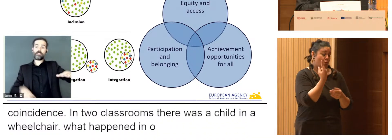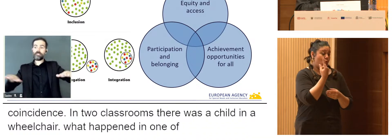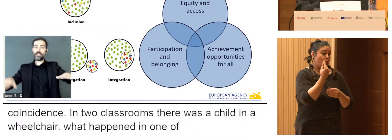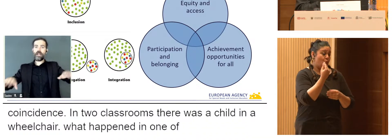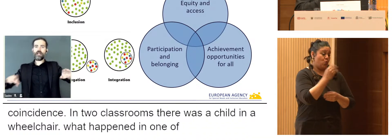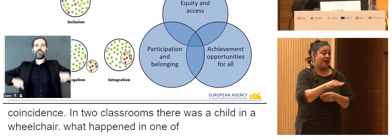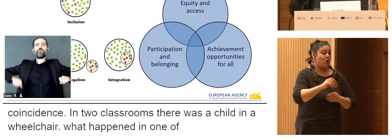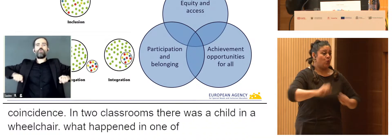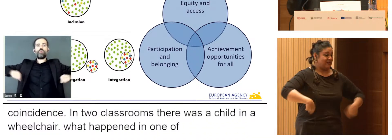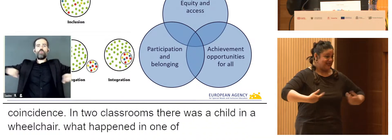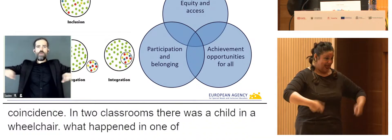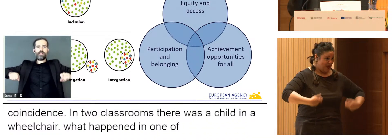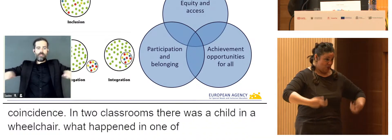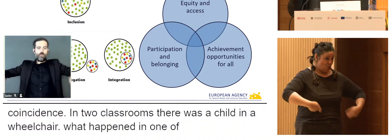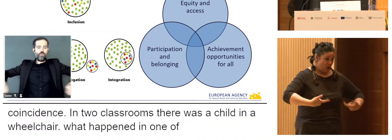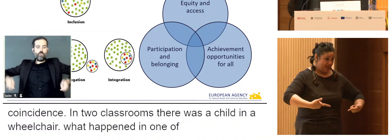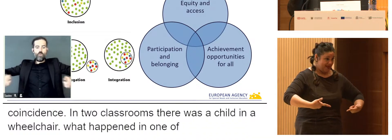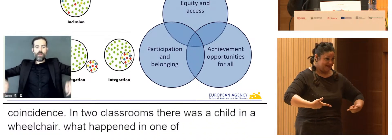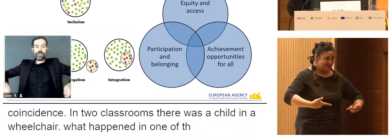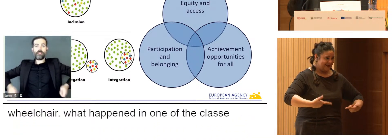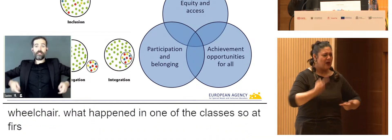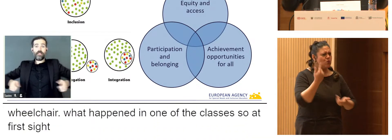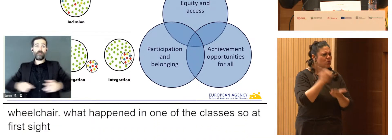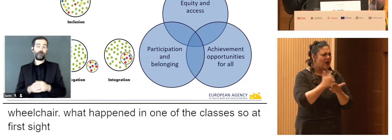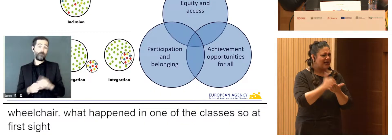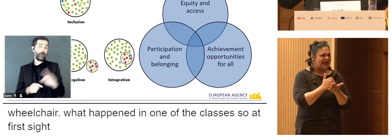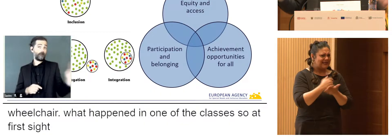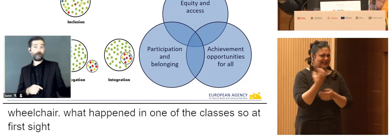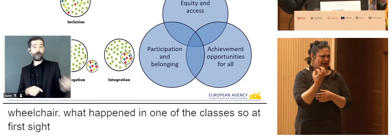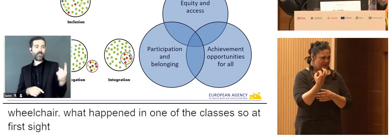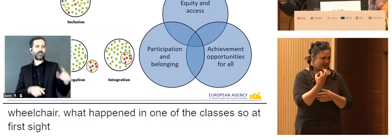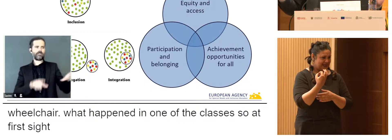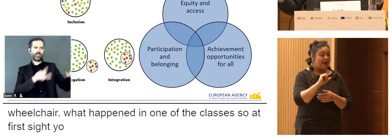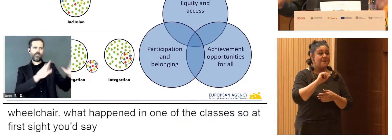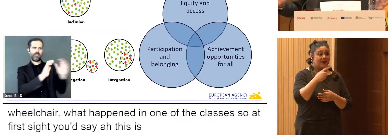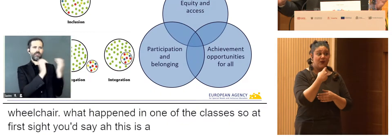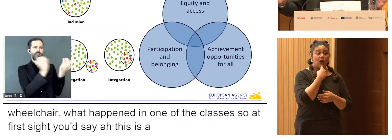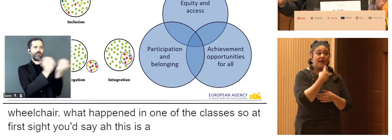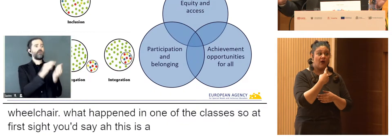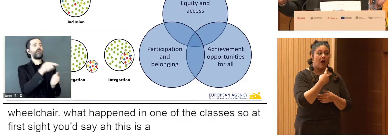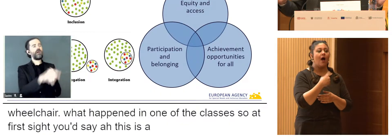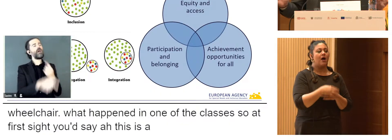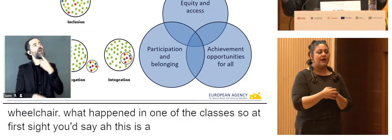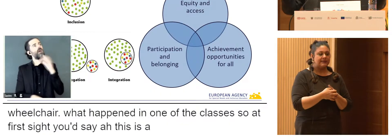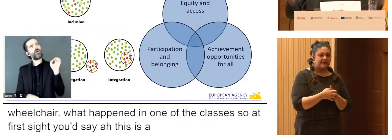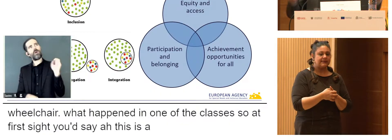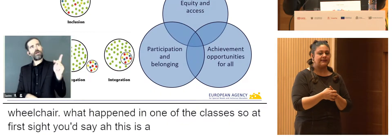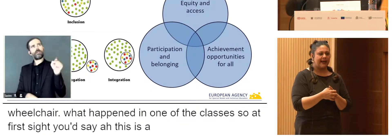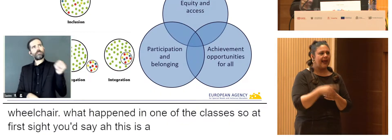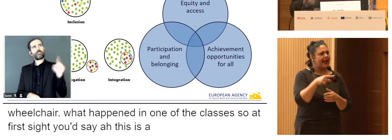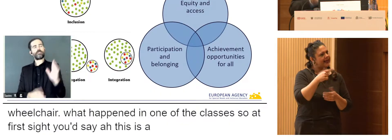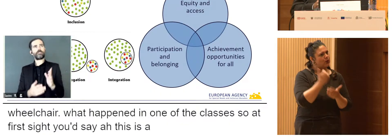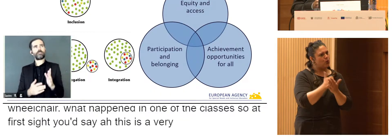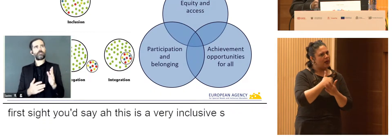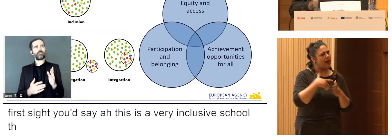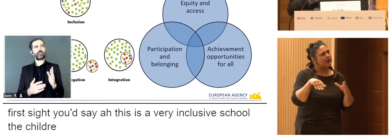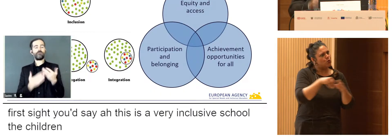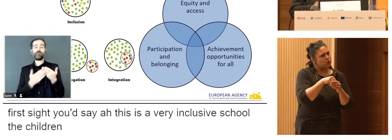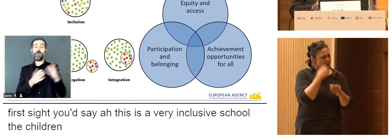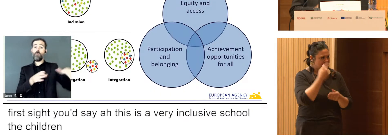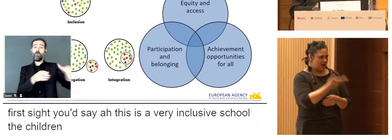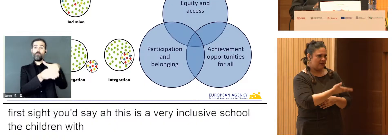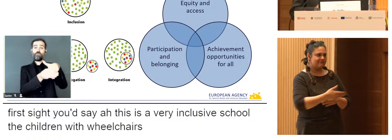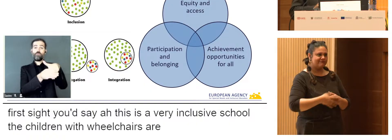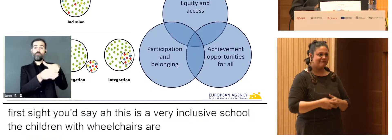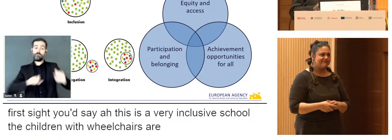classes? So at first sight, you'd say, this is a very inclusive school. The children with wheelchairs are